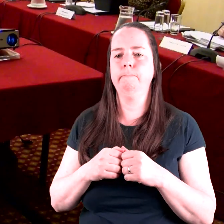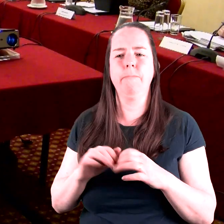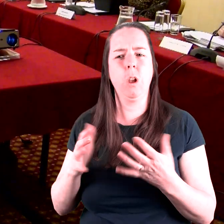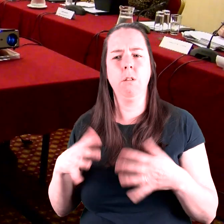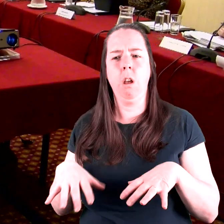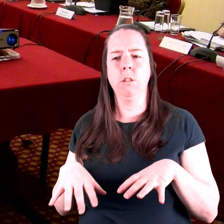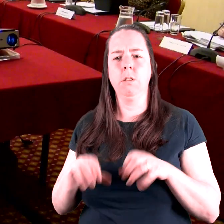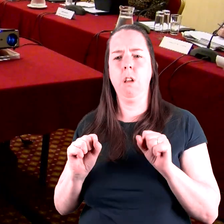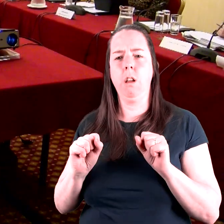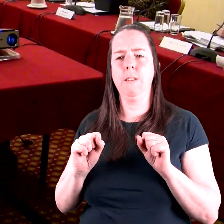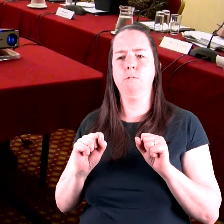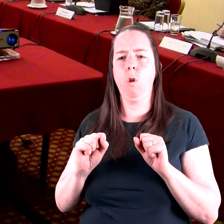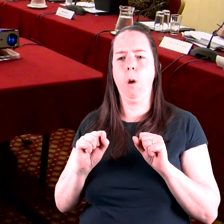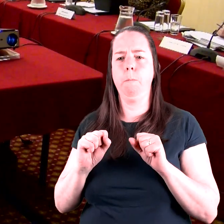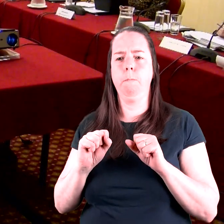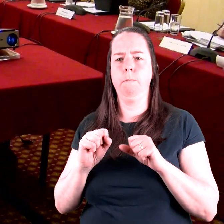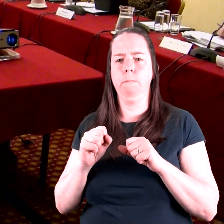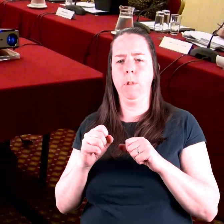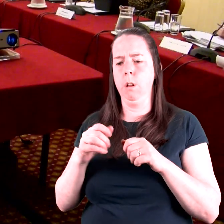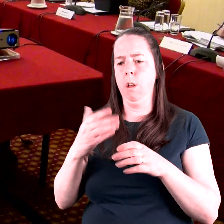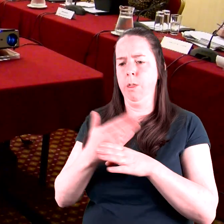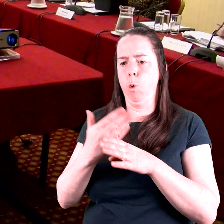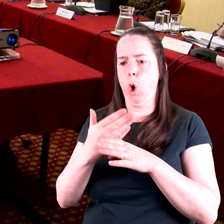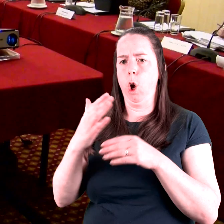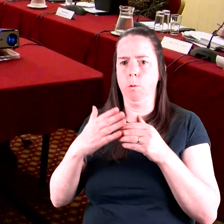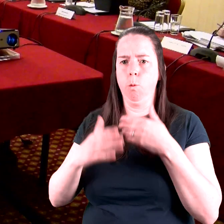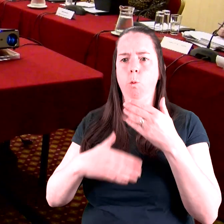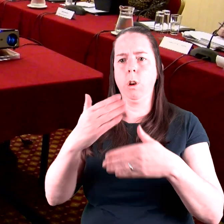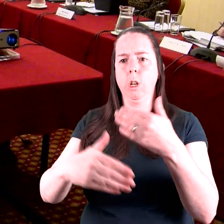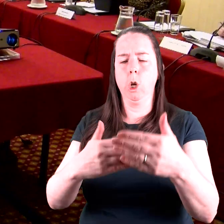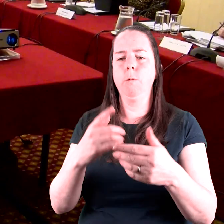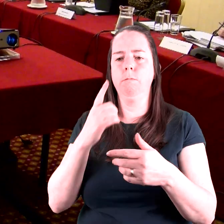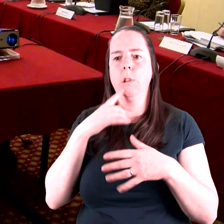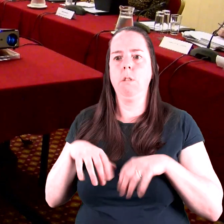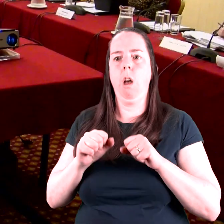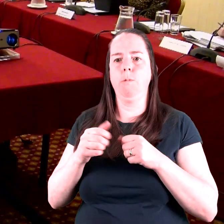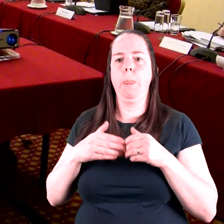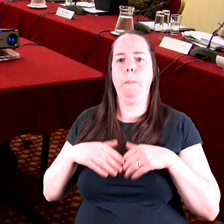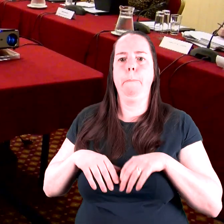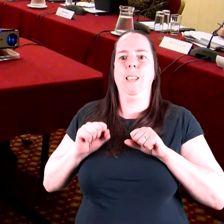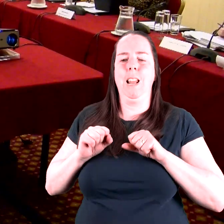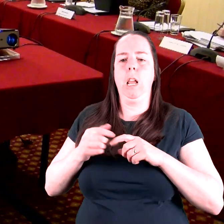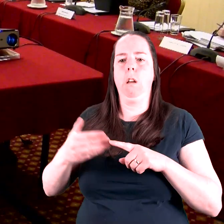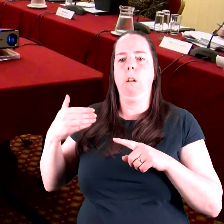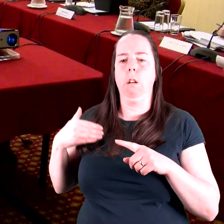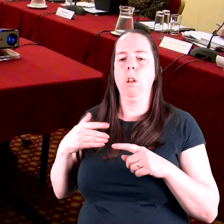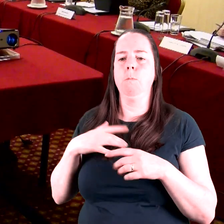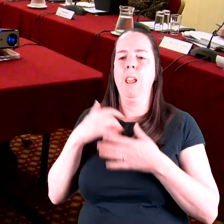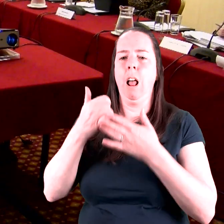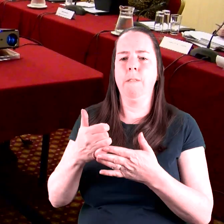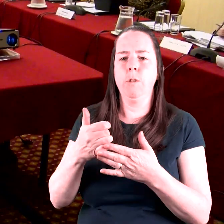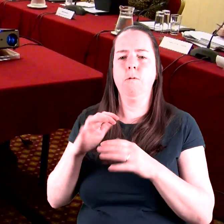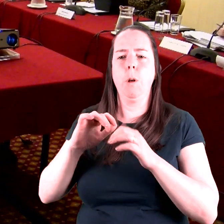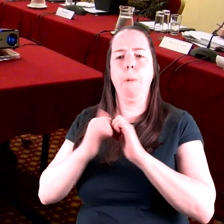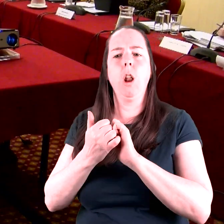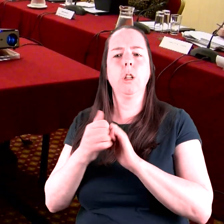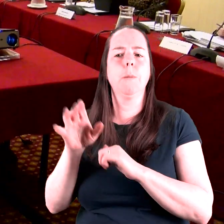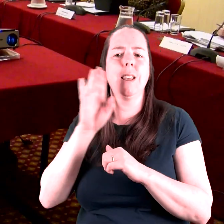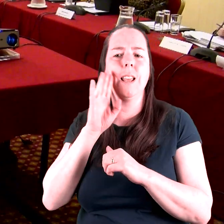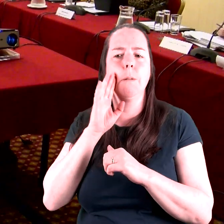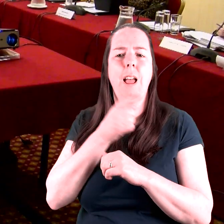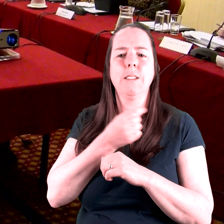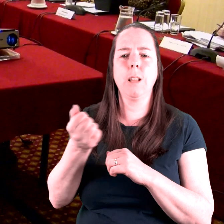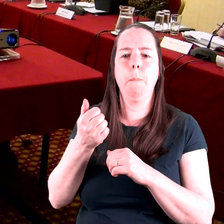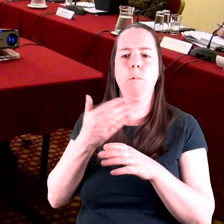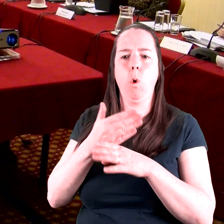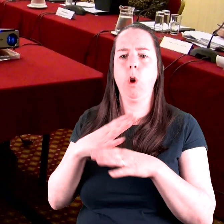clear that we're not starting from a standing start on the work that we do on workforce. And so we thought it would be very helpful for the partnership to